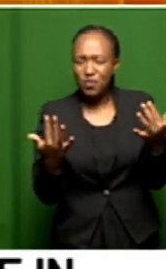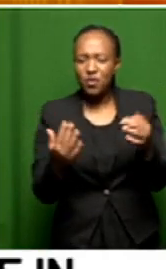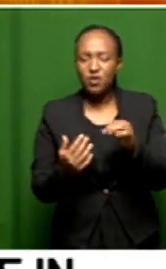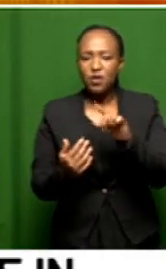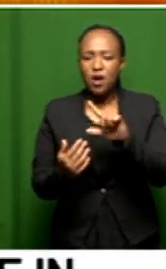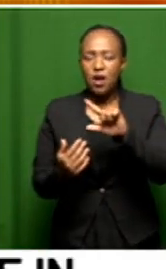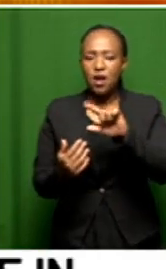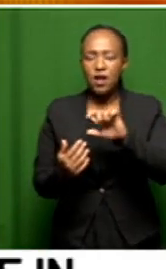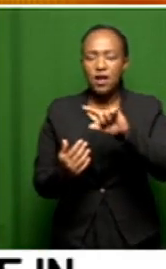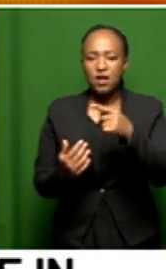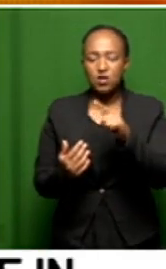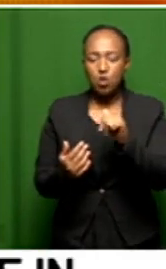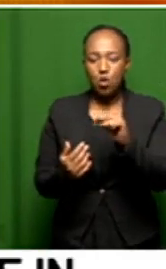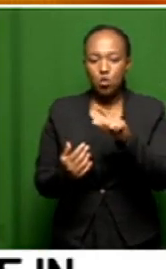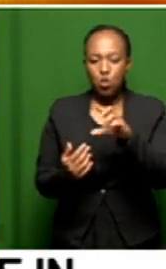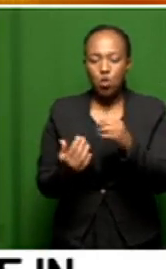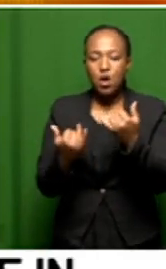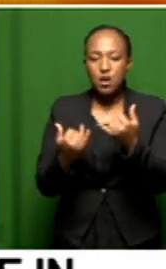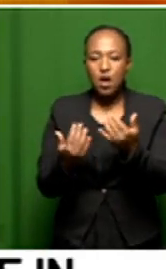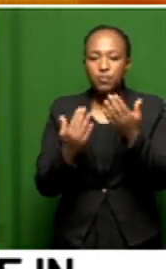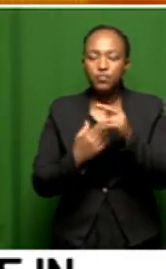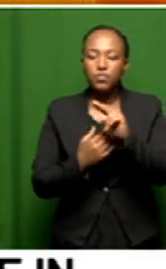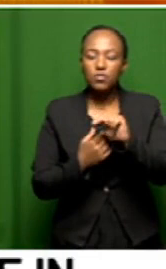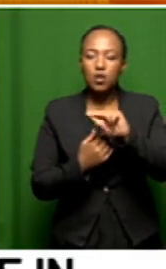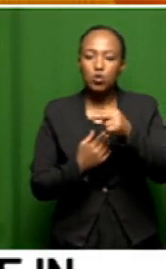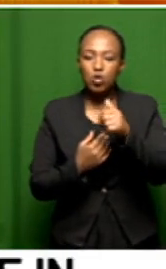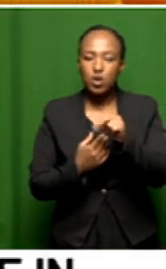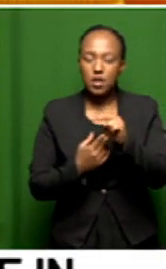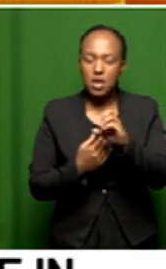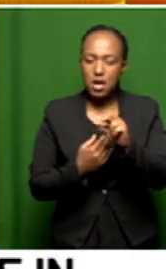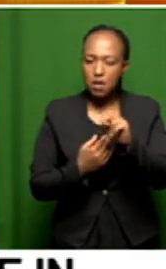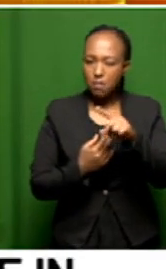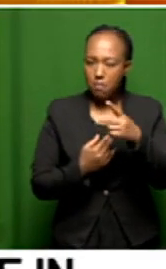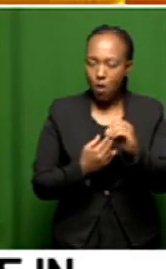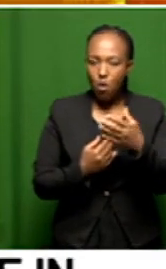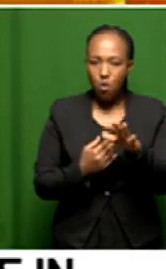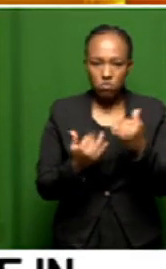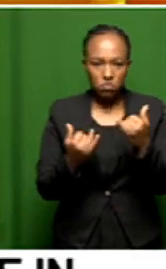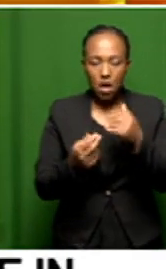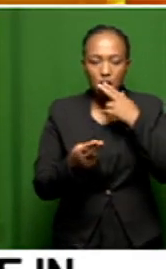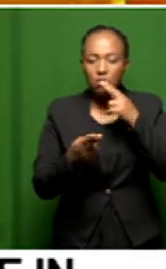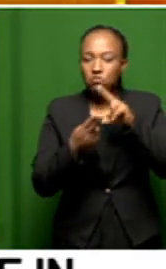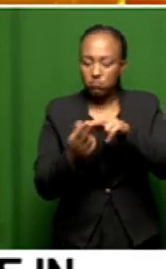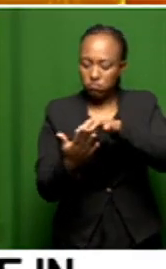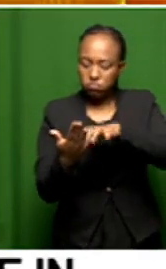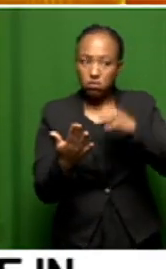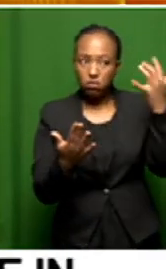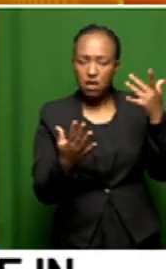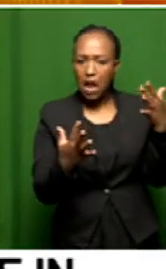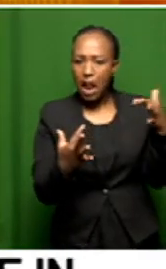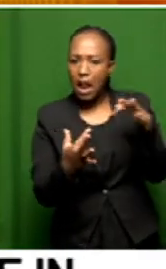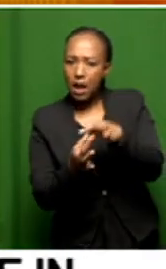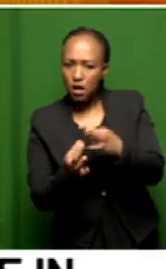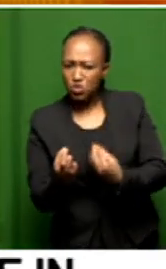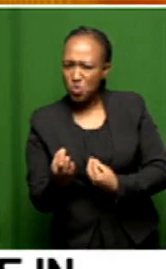Letlhogonolo, and I just spoke to you. Let me give this to Nhlonipho. Let's look at that. How have these current manifestos spoken to youth